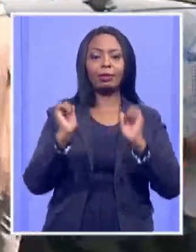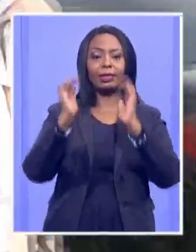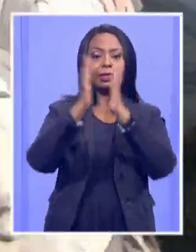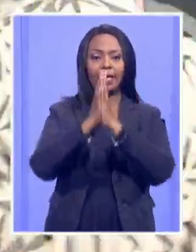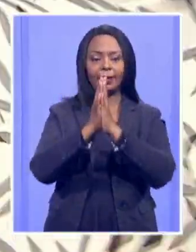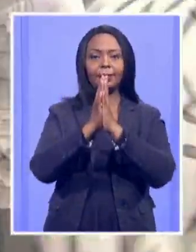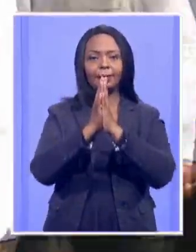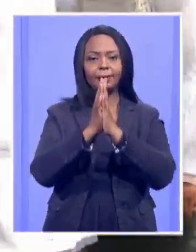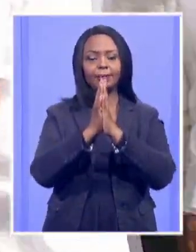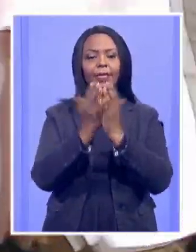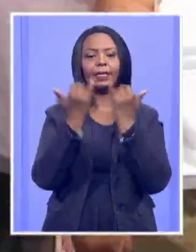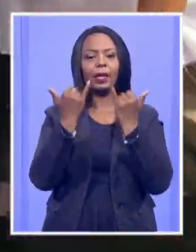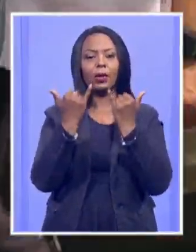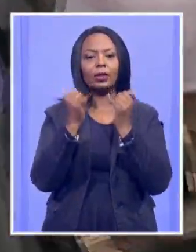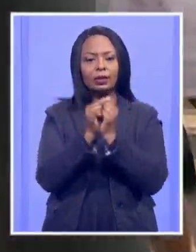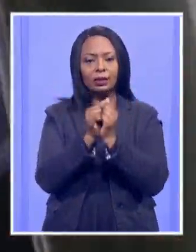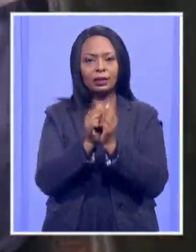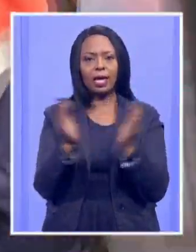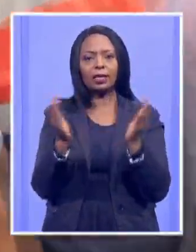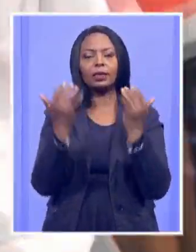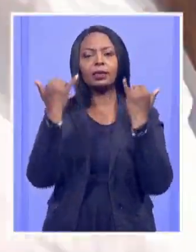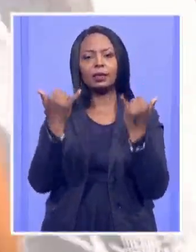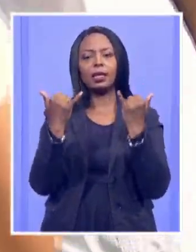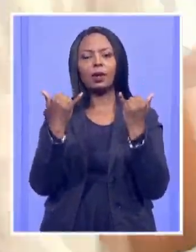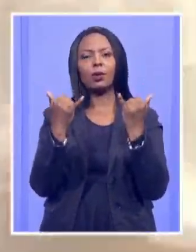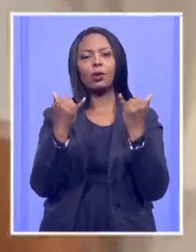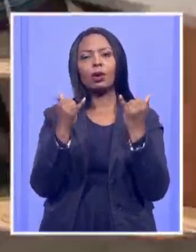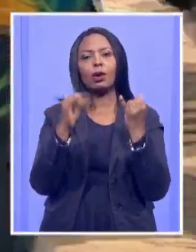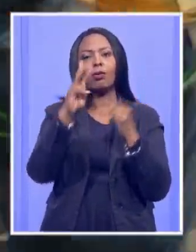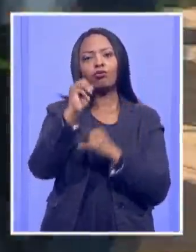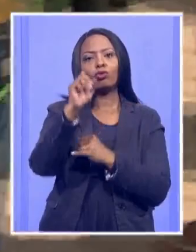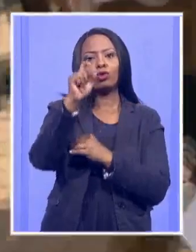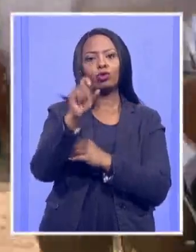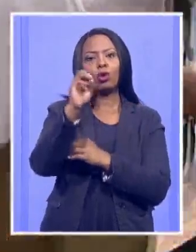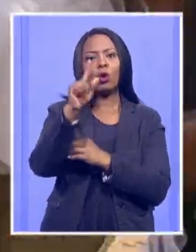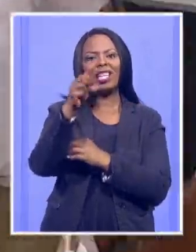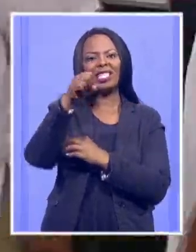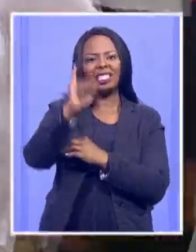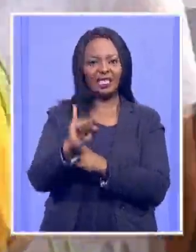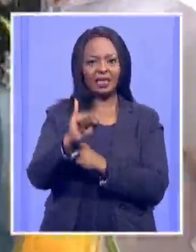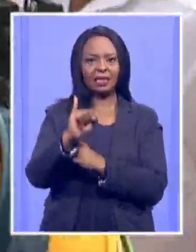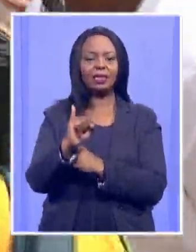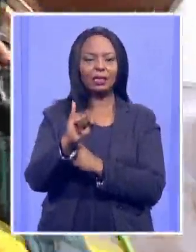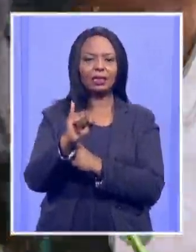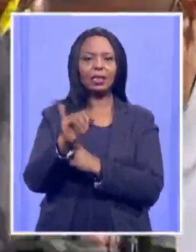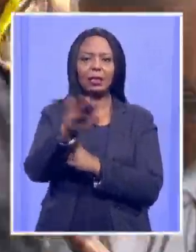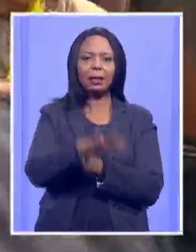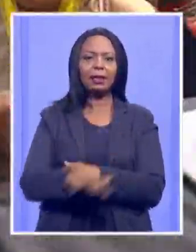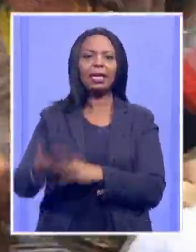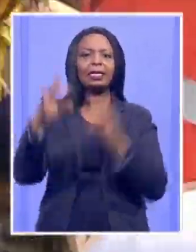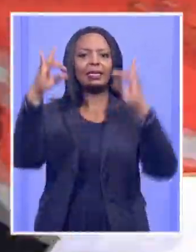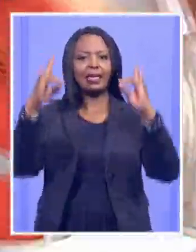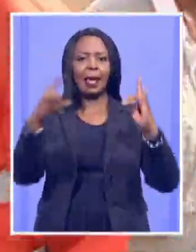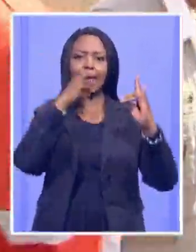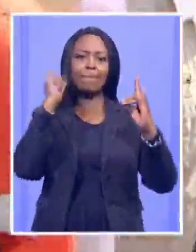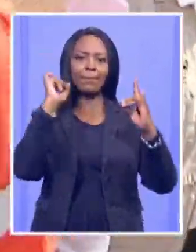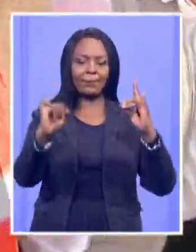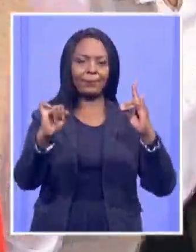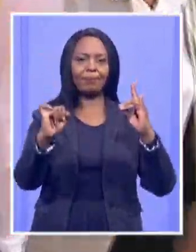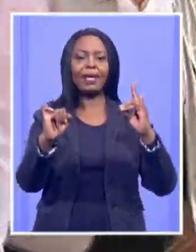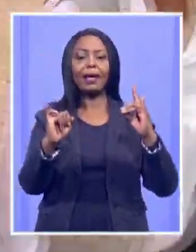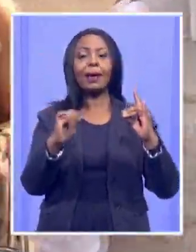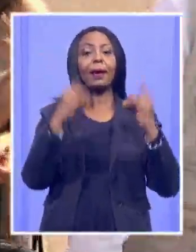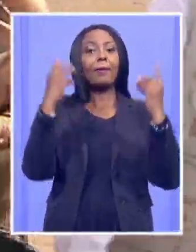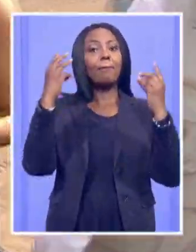the event will start at the Mxolisi James Stadium, where the President will engage with various